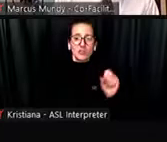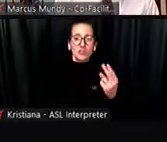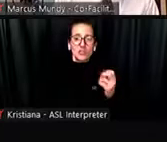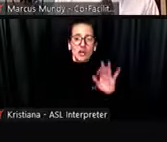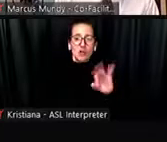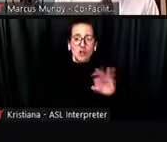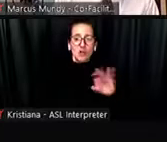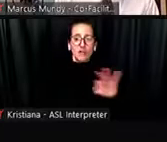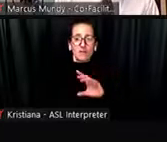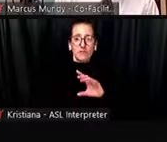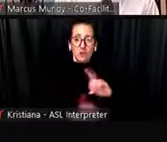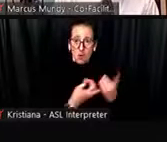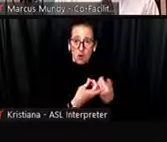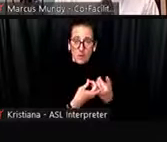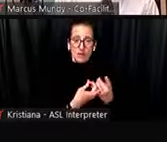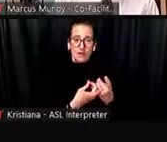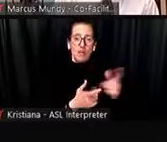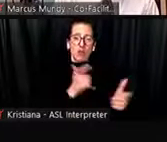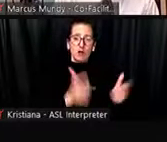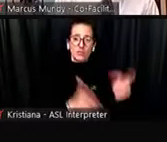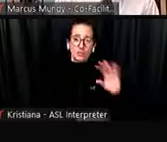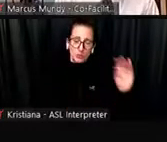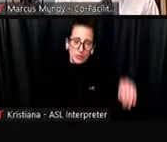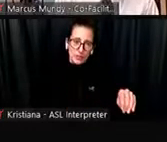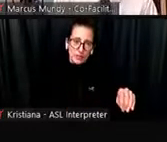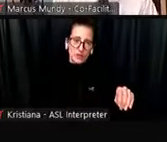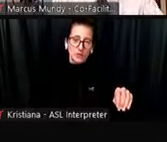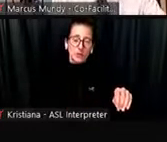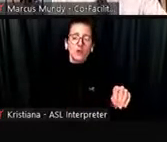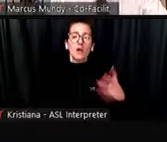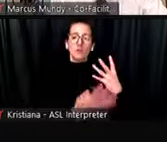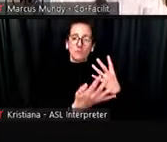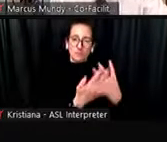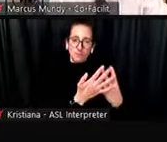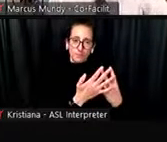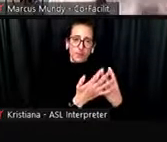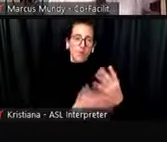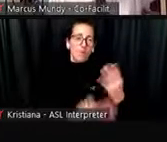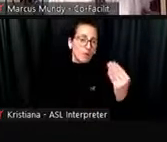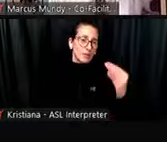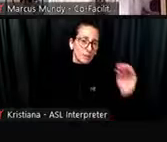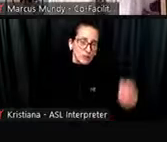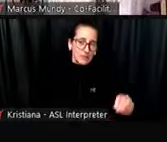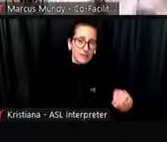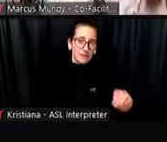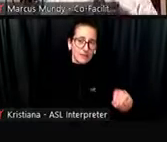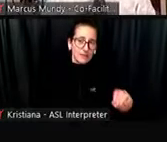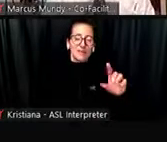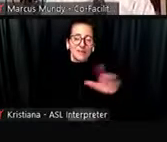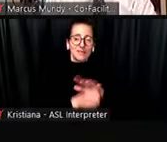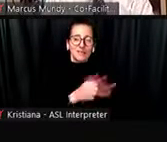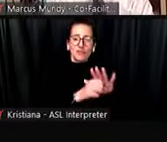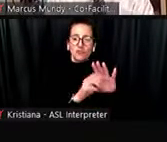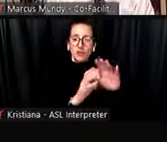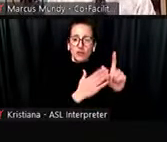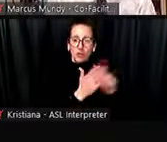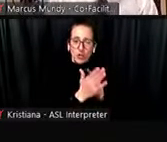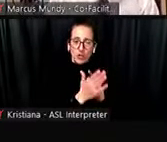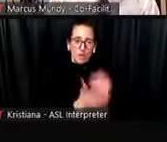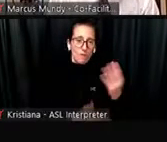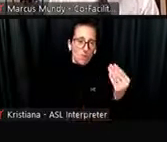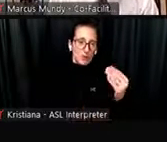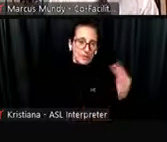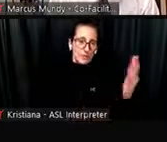at 63%, and then community corrections at 14%, district attorney at 9%, juvenile at 6%, local option